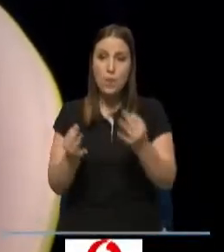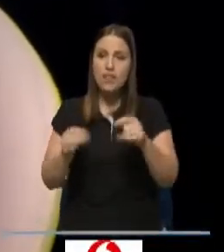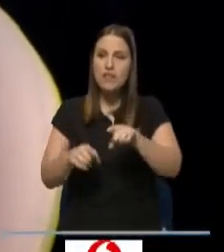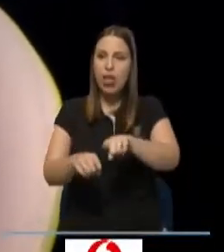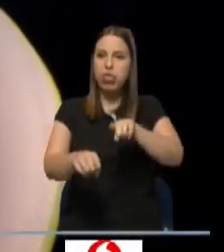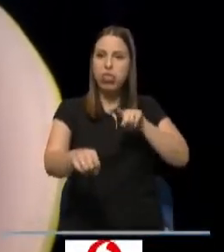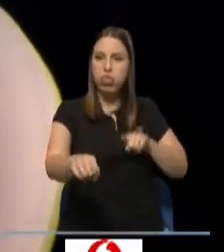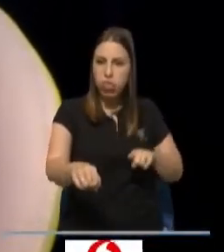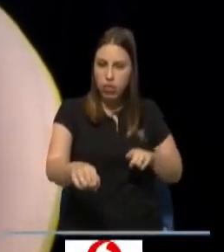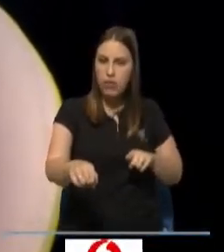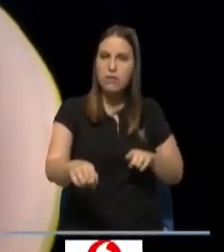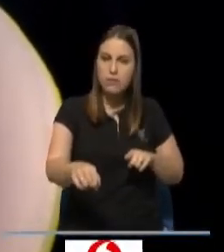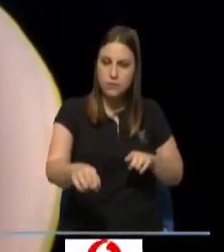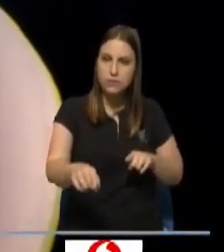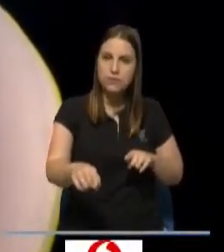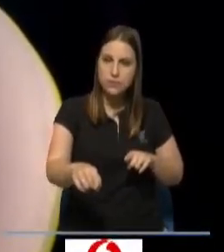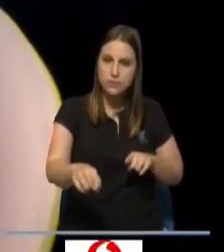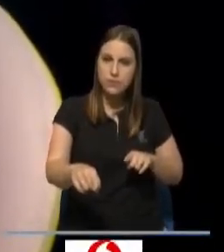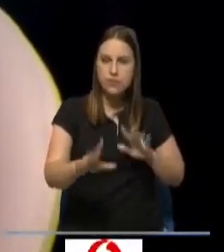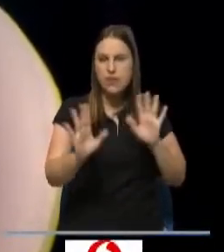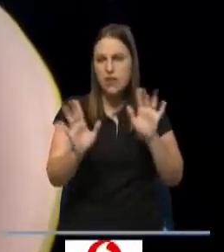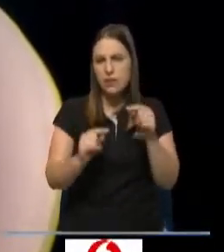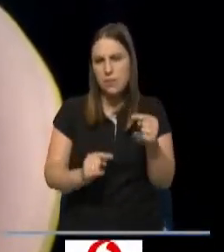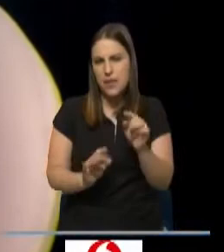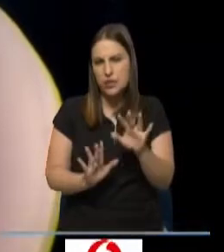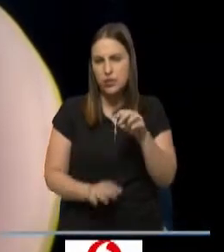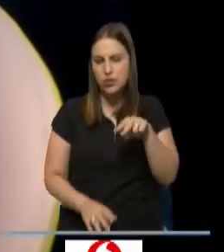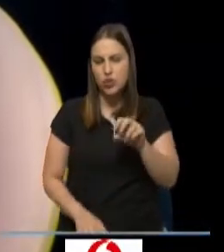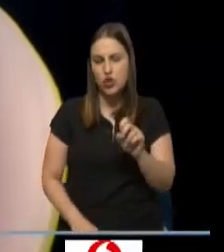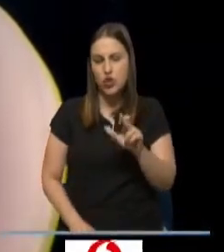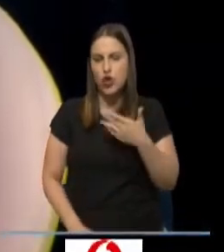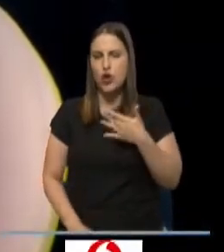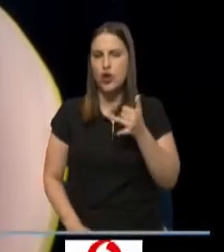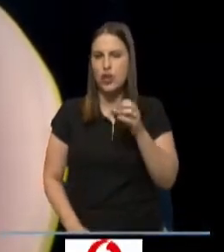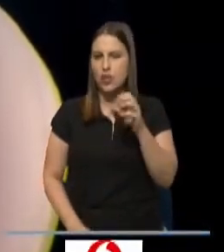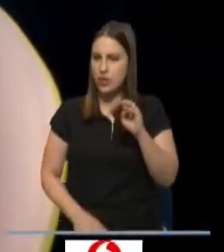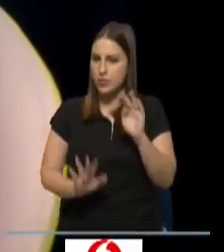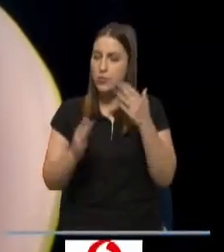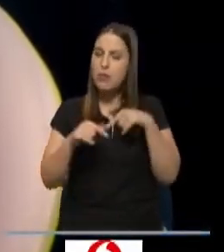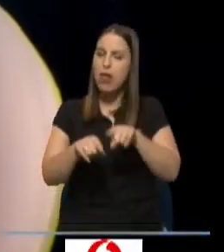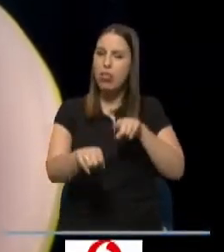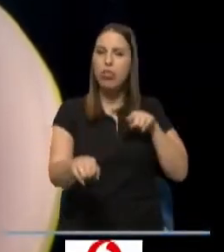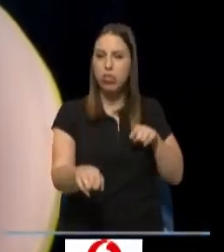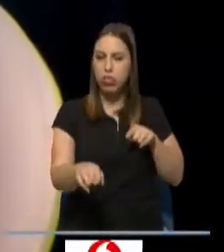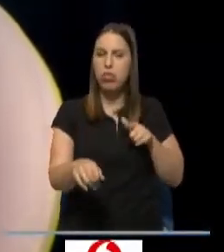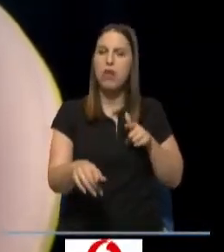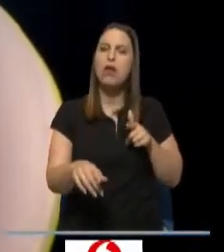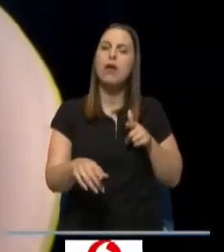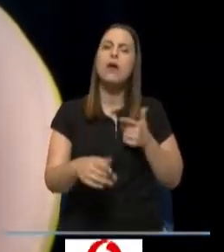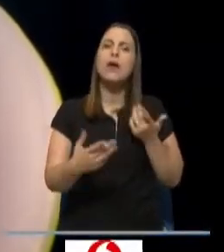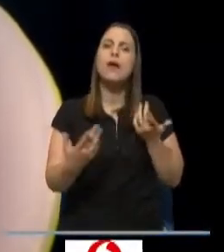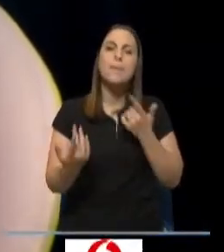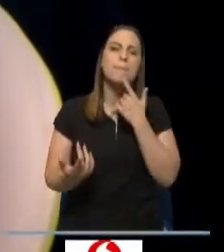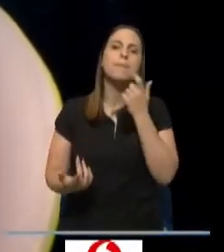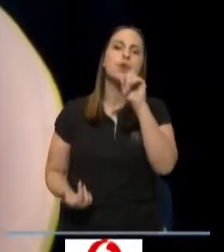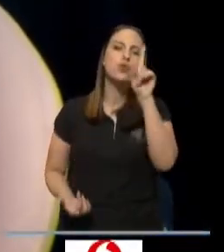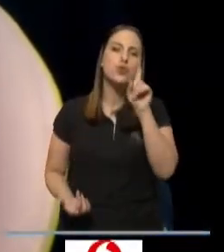that Europe was sort of lagging behind from the Scandinavians, but in this area.